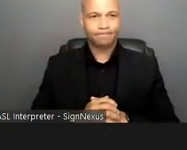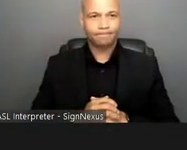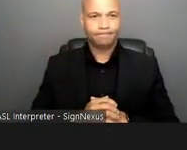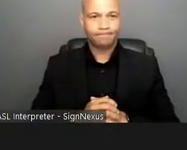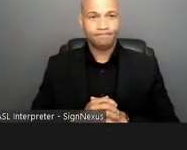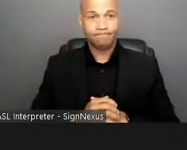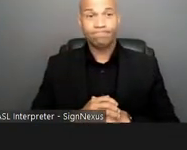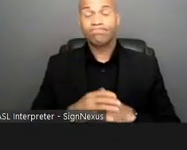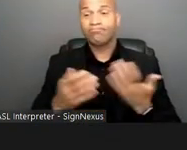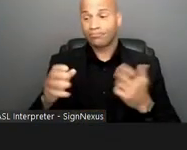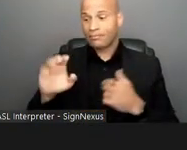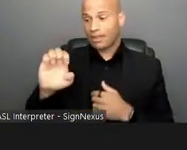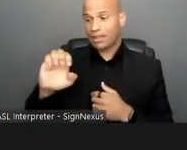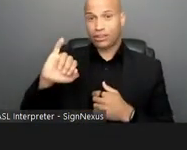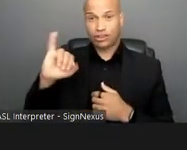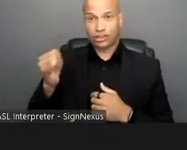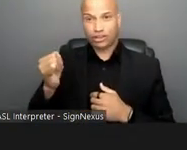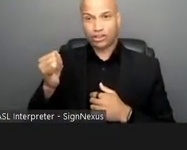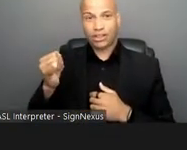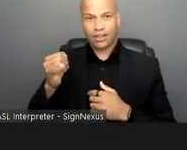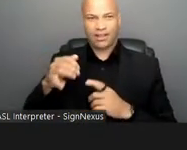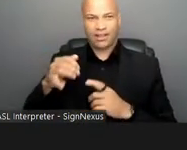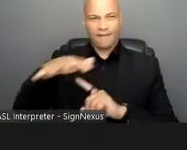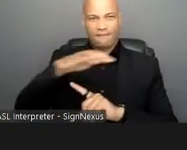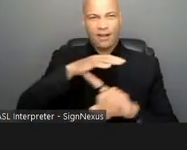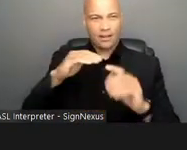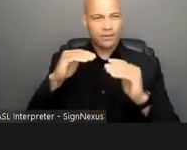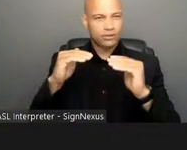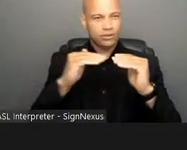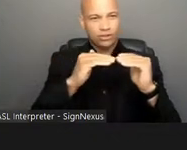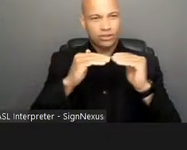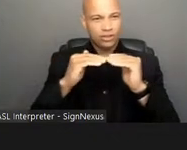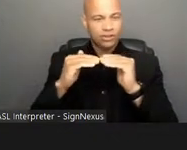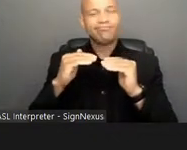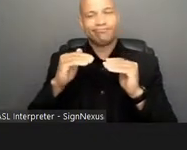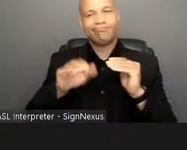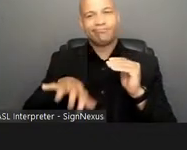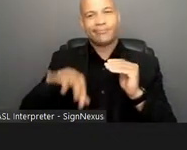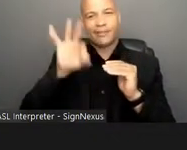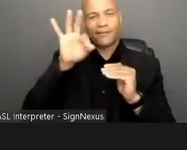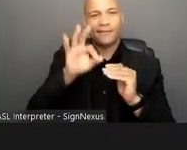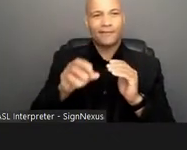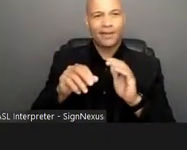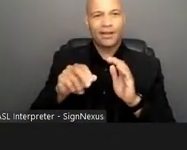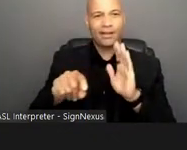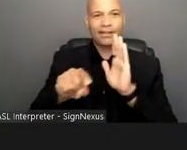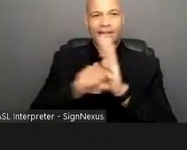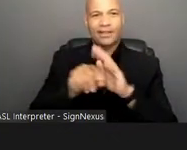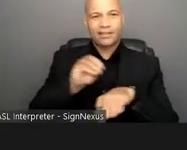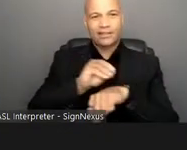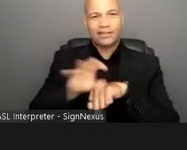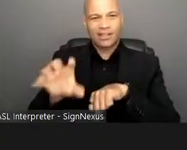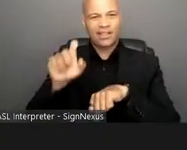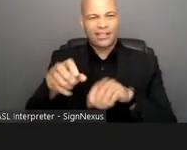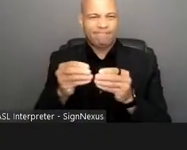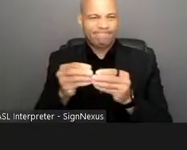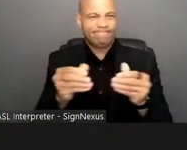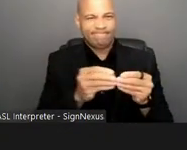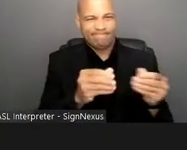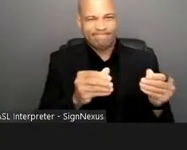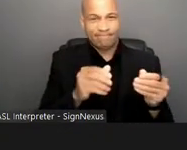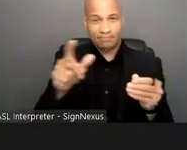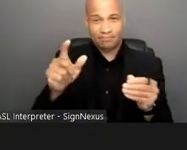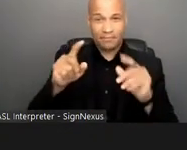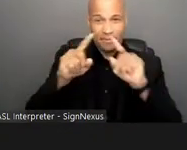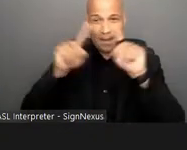in terms of environmental justice the study did find adverse effects where mitigation is required the map to the right